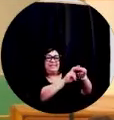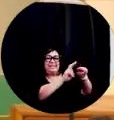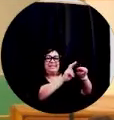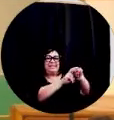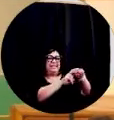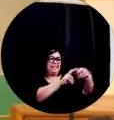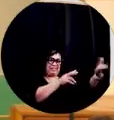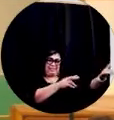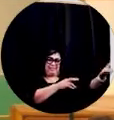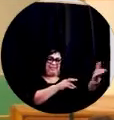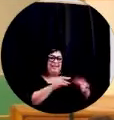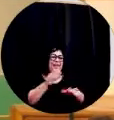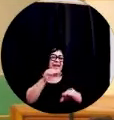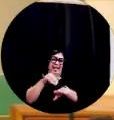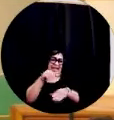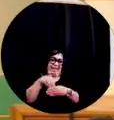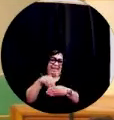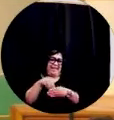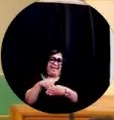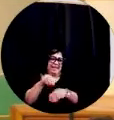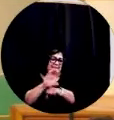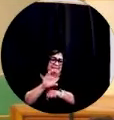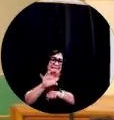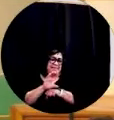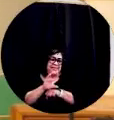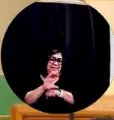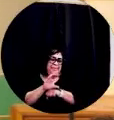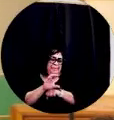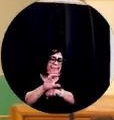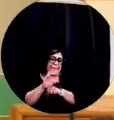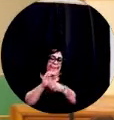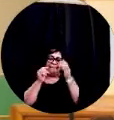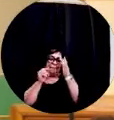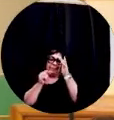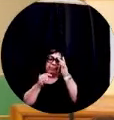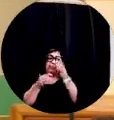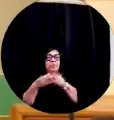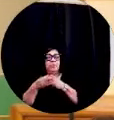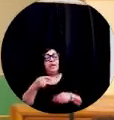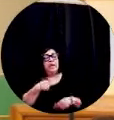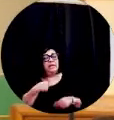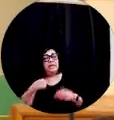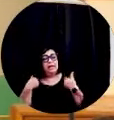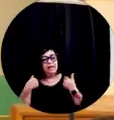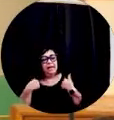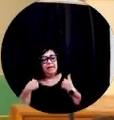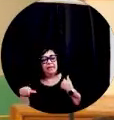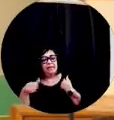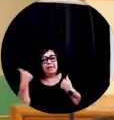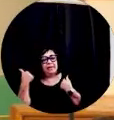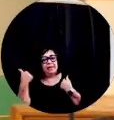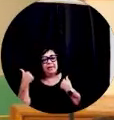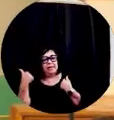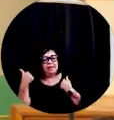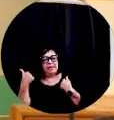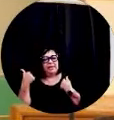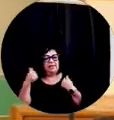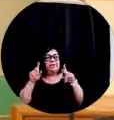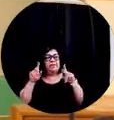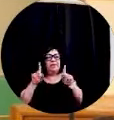But I also have another look-alike. He may not look just like him, but he act like him. And that's my cousin,